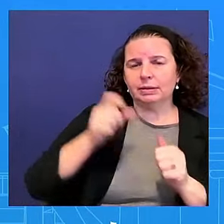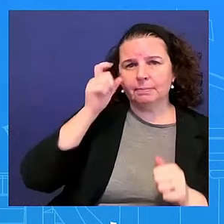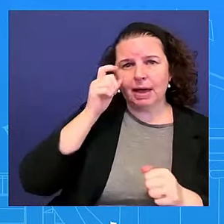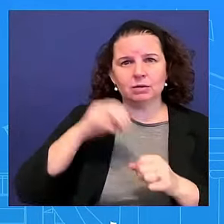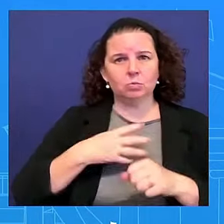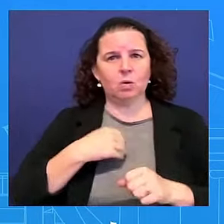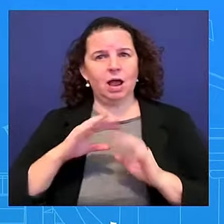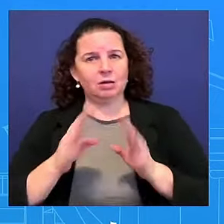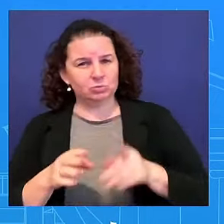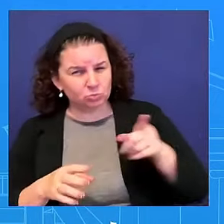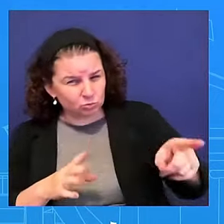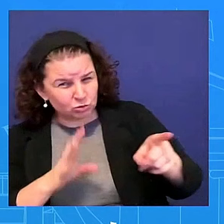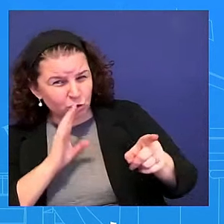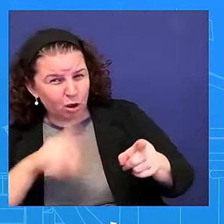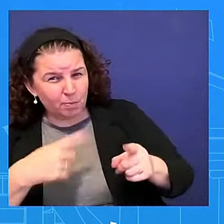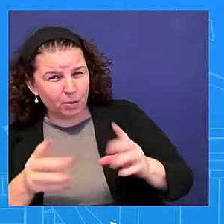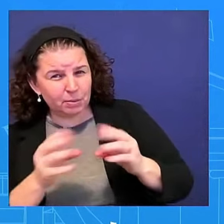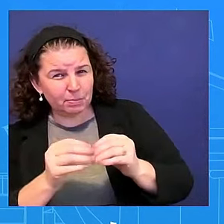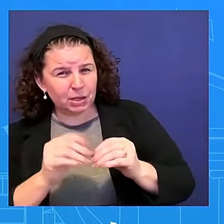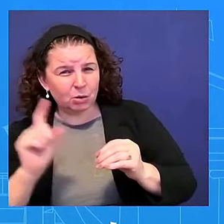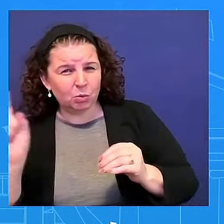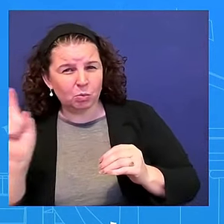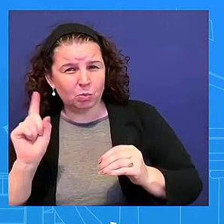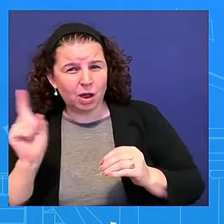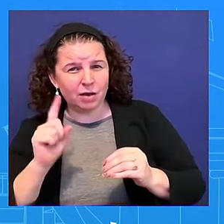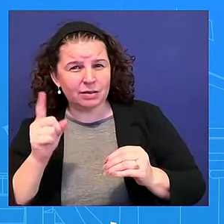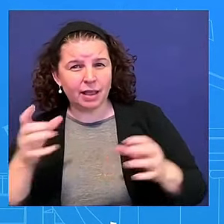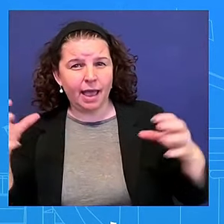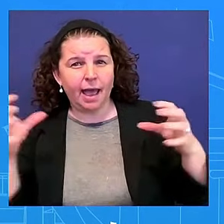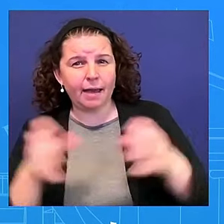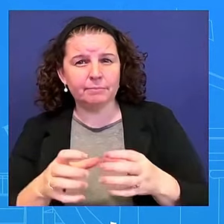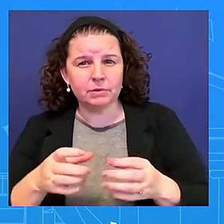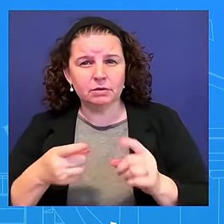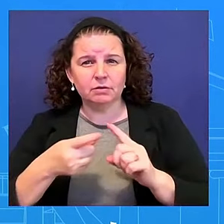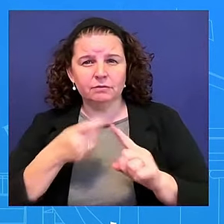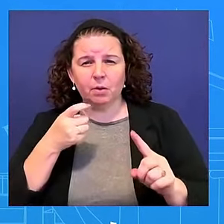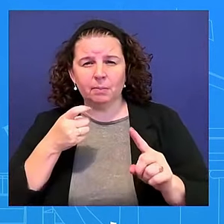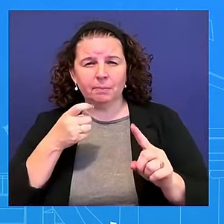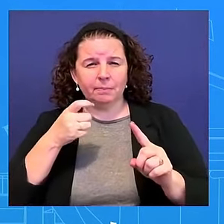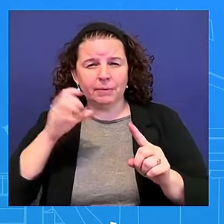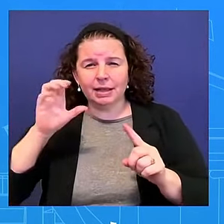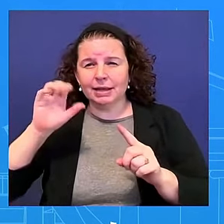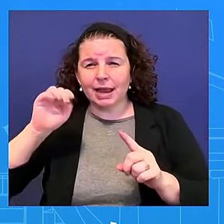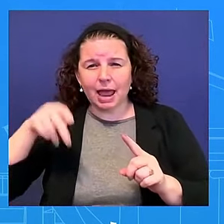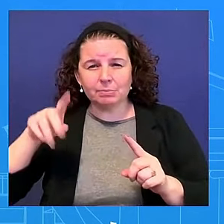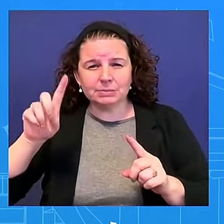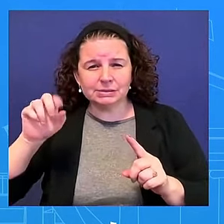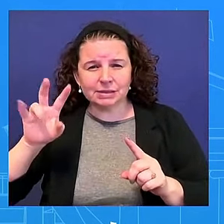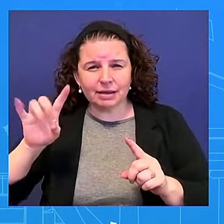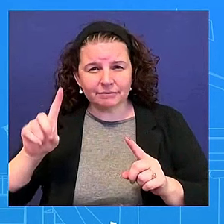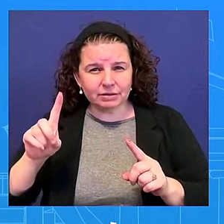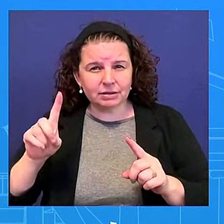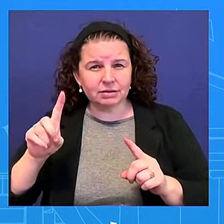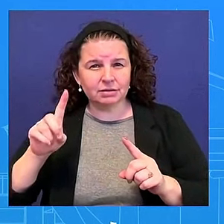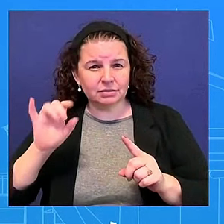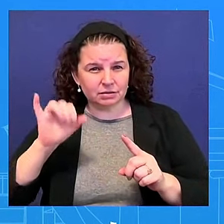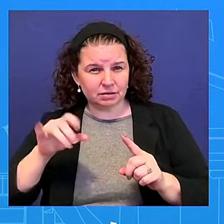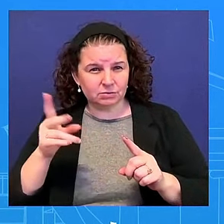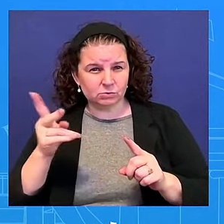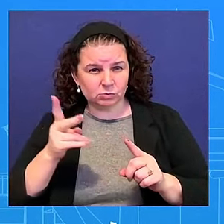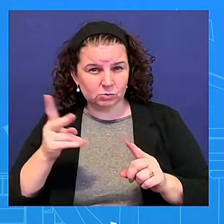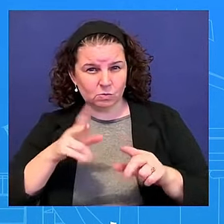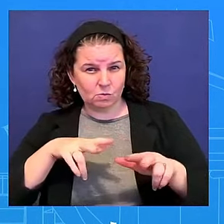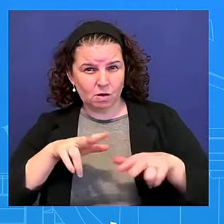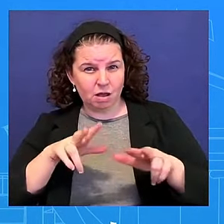meeting where they came together from Camp David and the two of them walked to the president's meeting and he